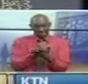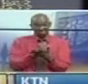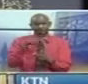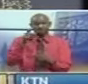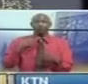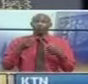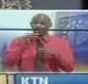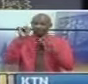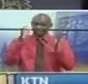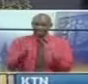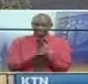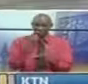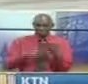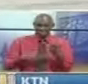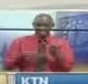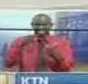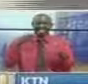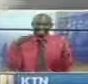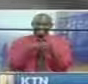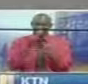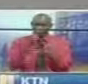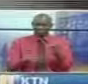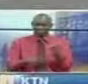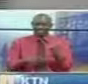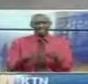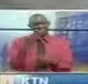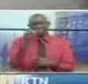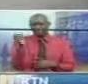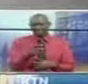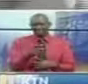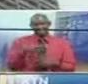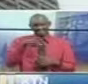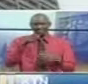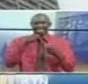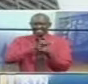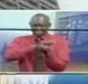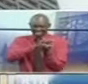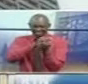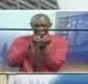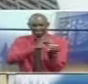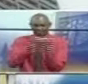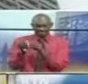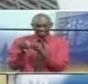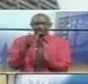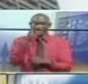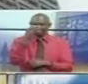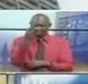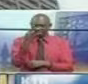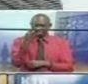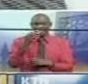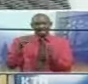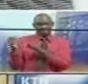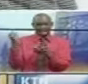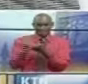foreigners. The probe by EACC against Waikenda comes barely 3 months after she transferred 23 immigration officers,